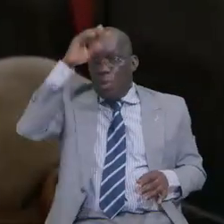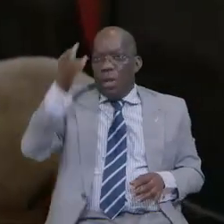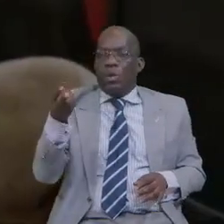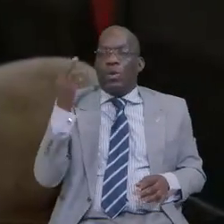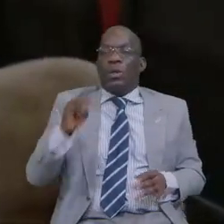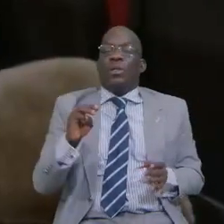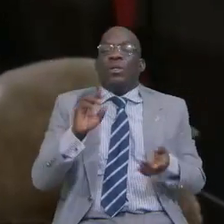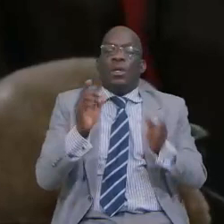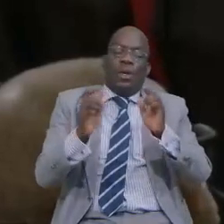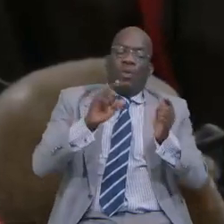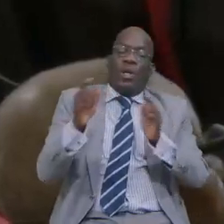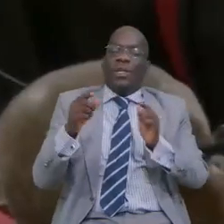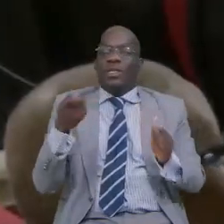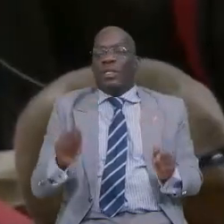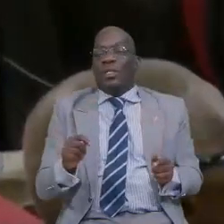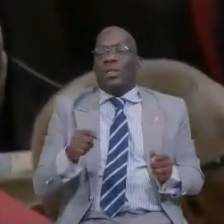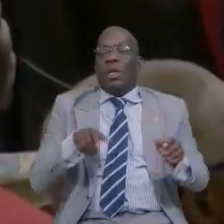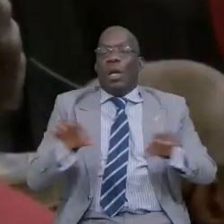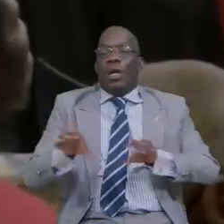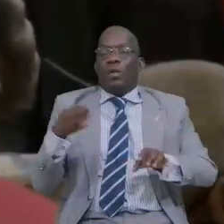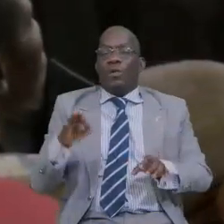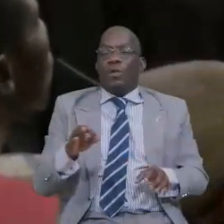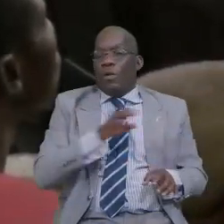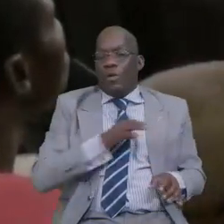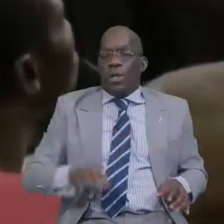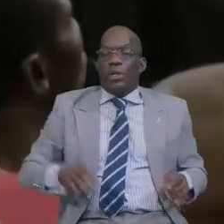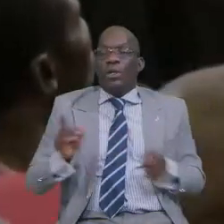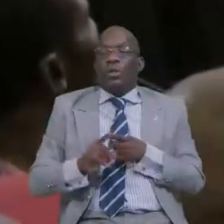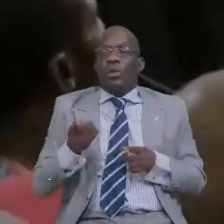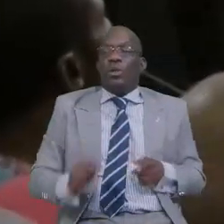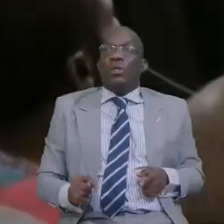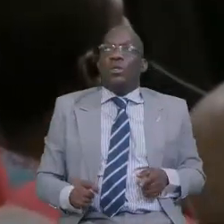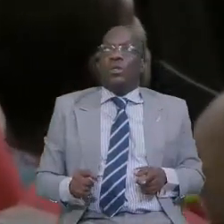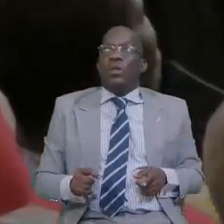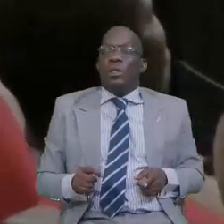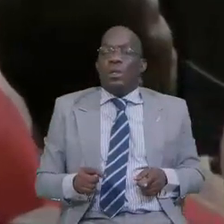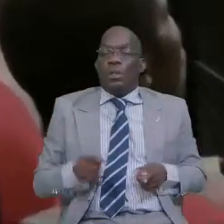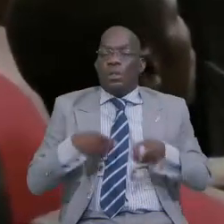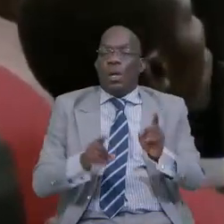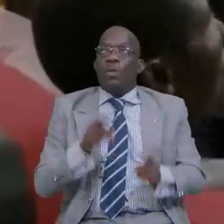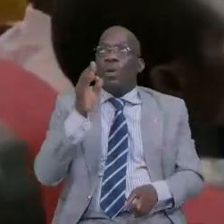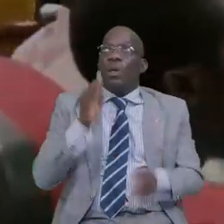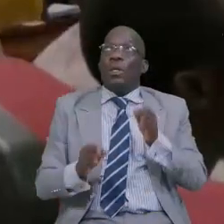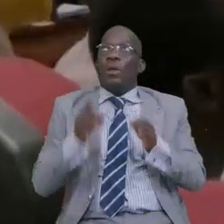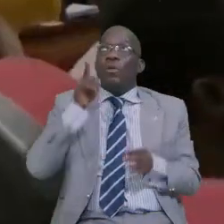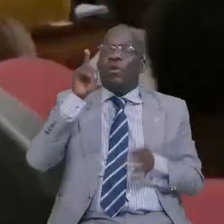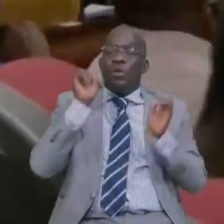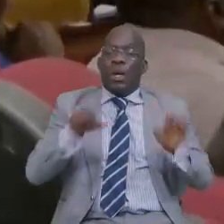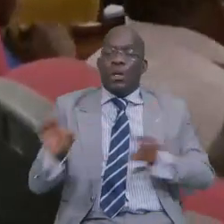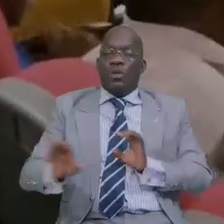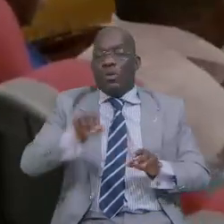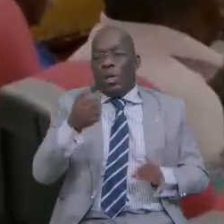the failure of his disciples. When he said, if you can do anything, please have compassion on